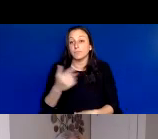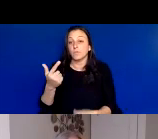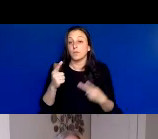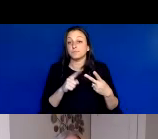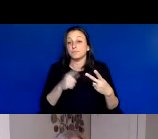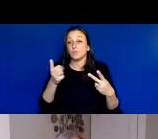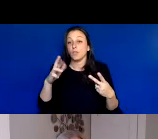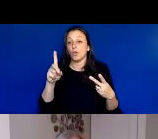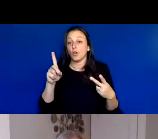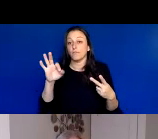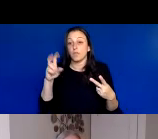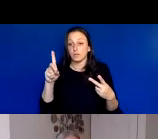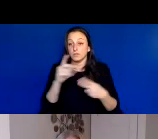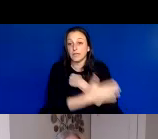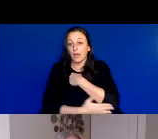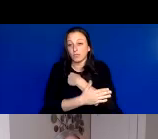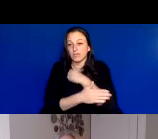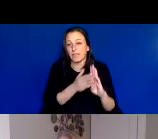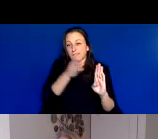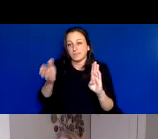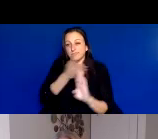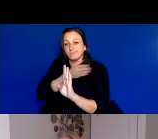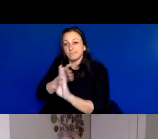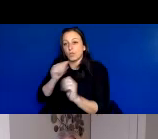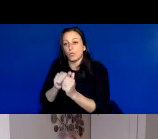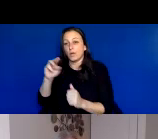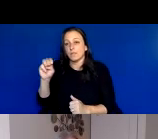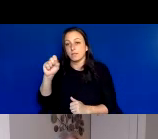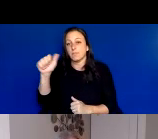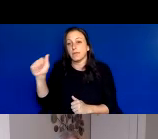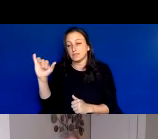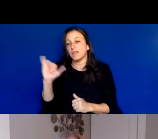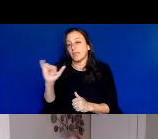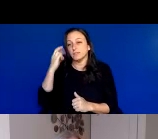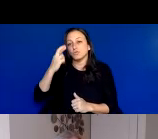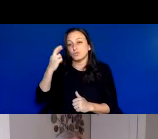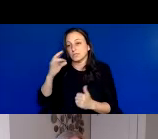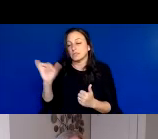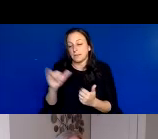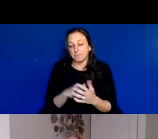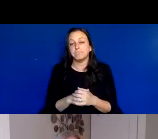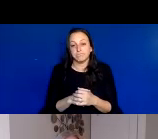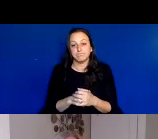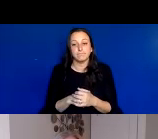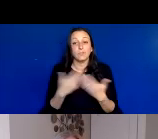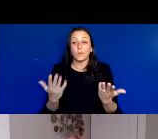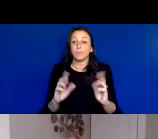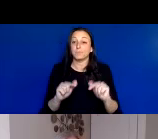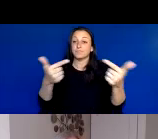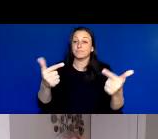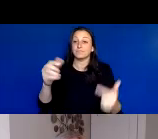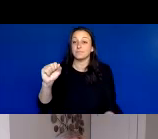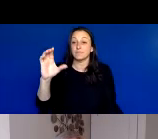Mesa County, we also believe that there's probably a fair amount of Delta variant being transmitted in that county. And with that, I'll hand it over to Scott.